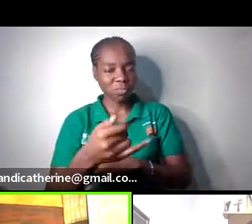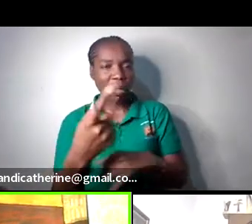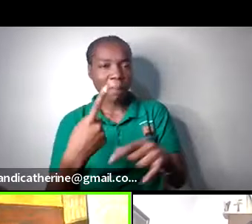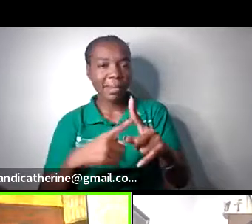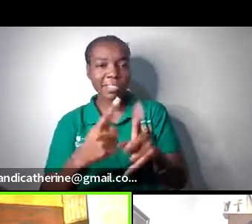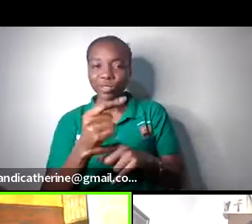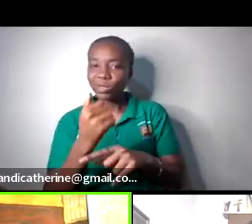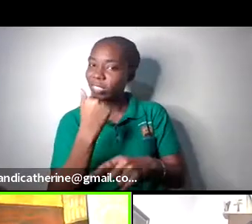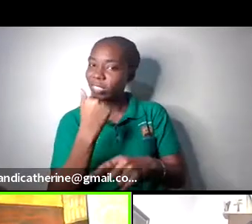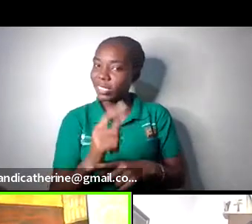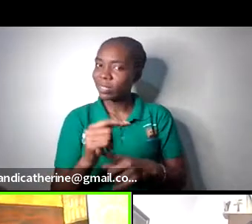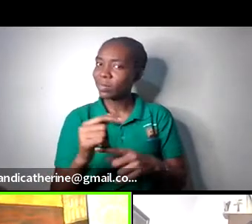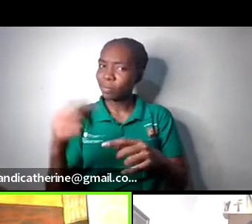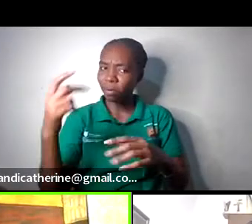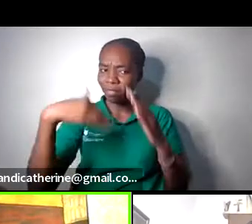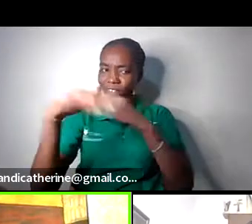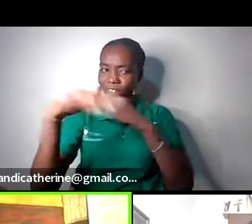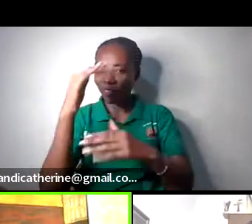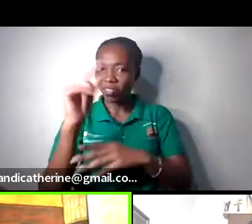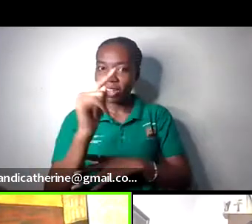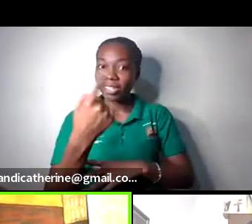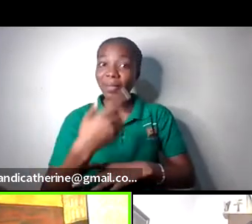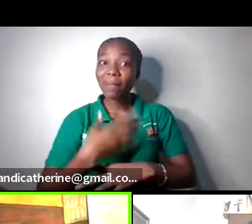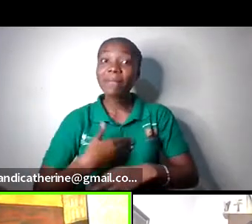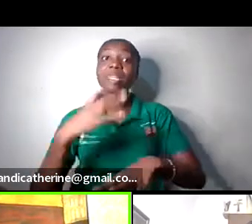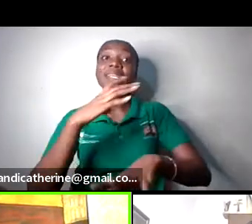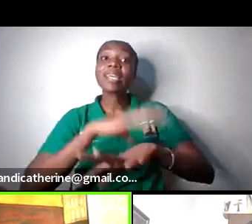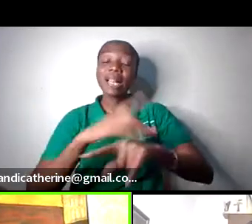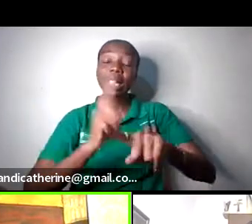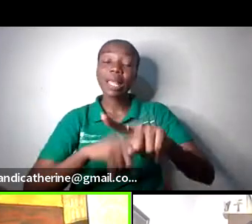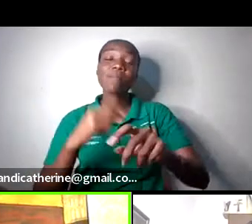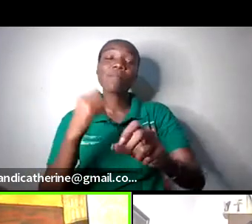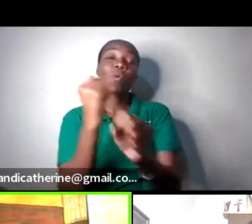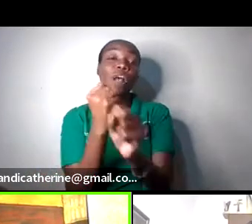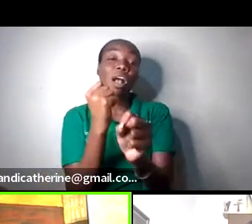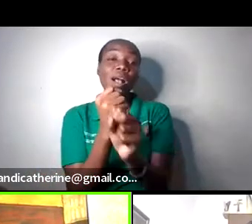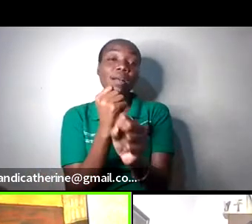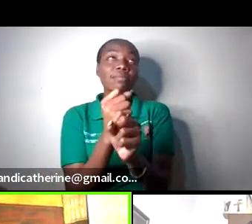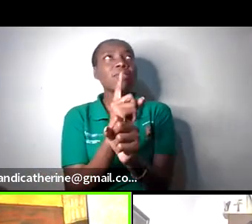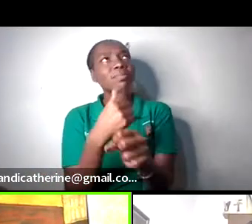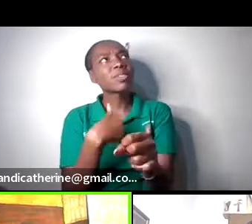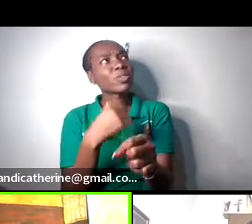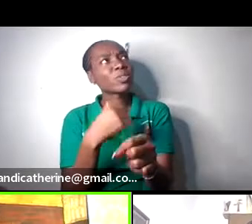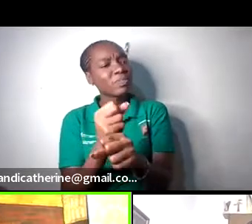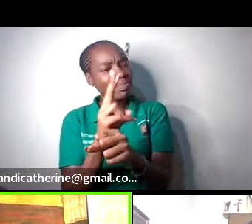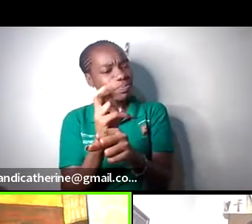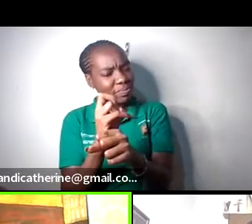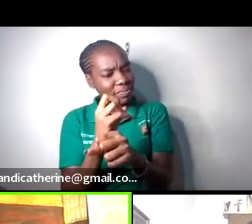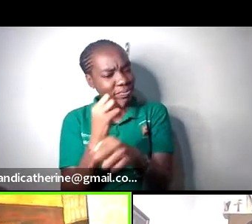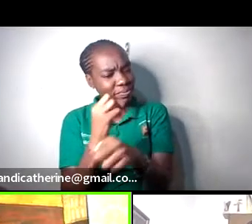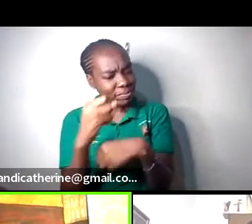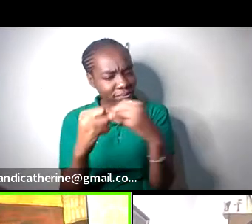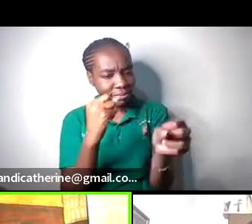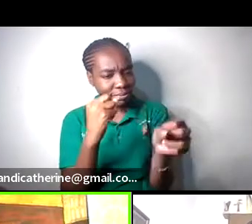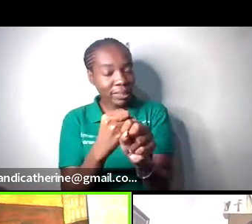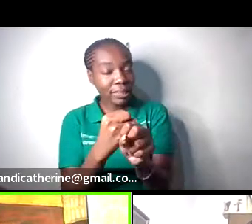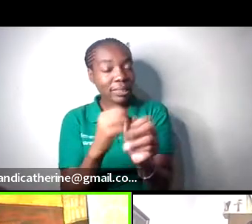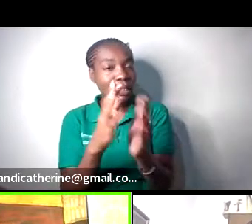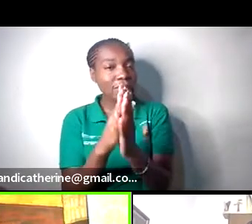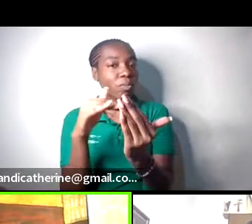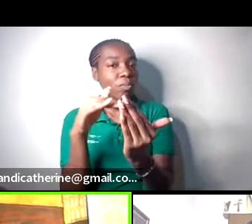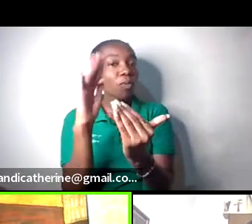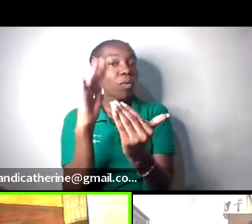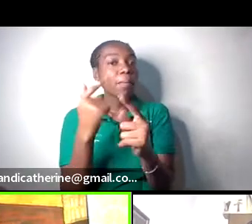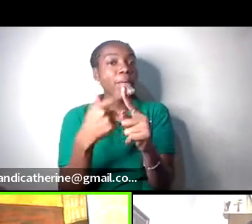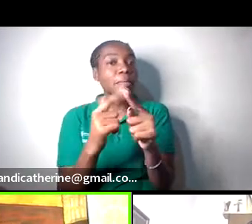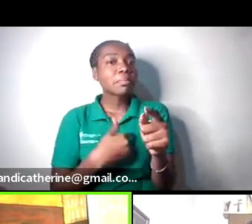that I found the world of work in, having worked for about 20 or so years before deciding to jump ship